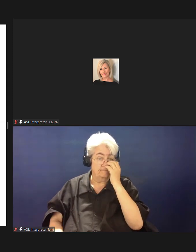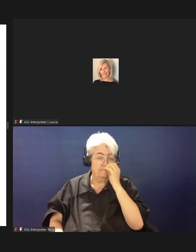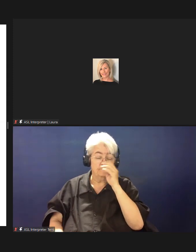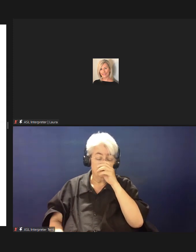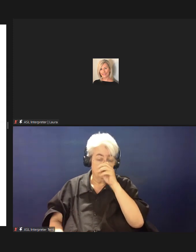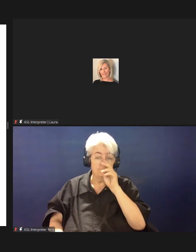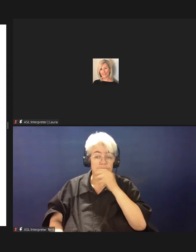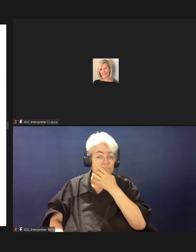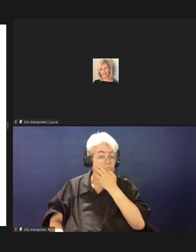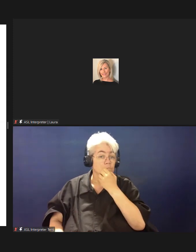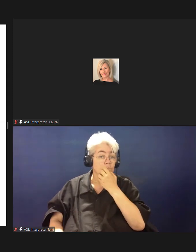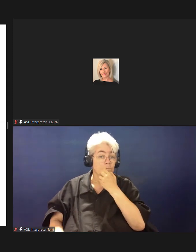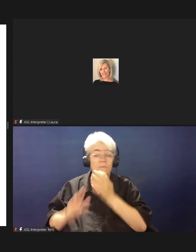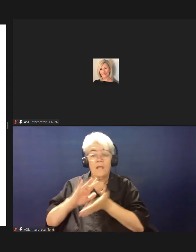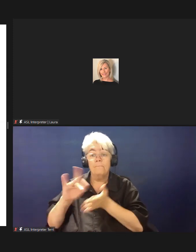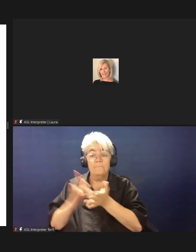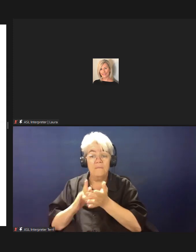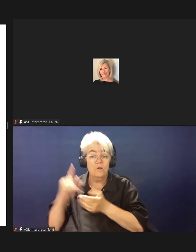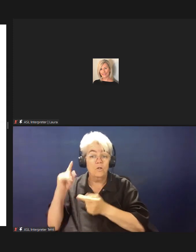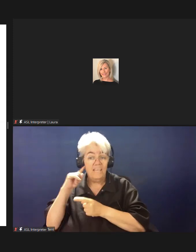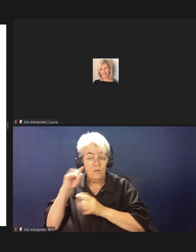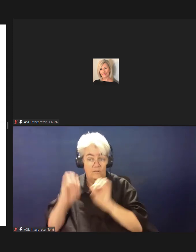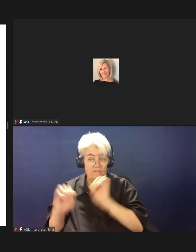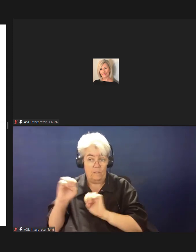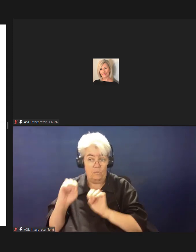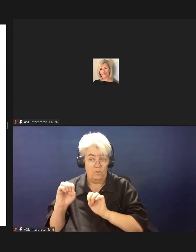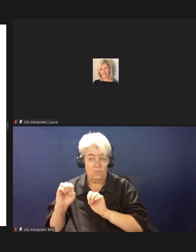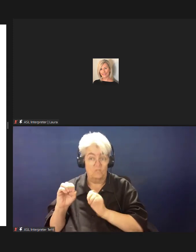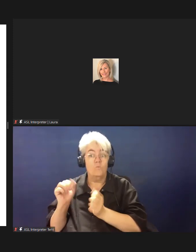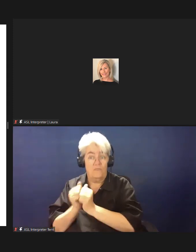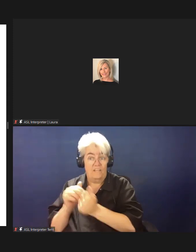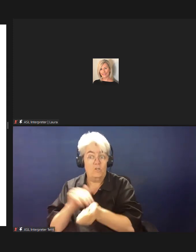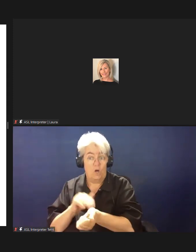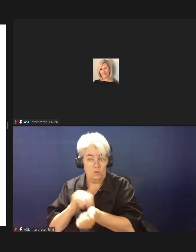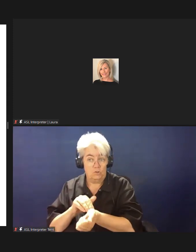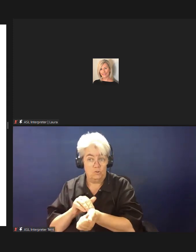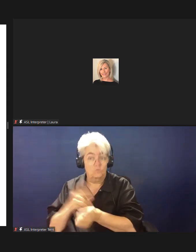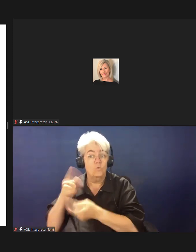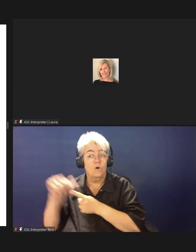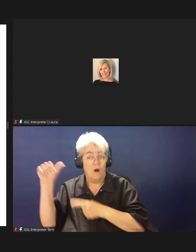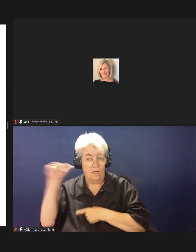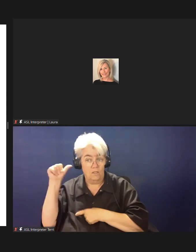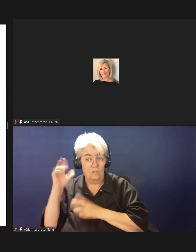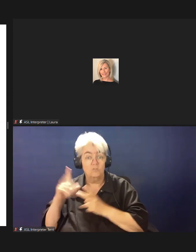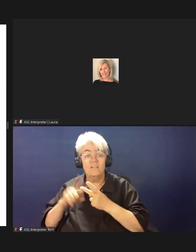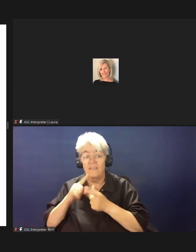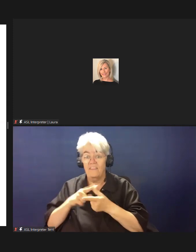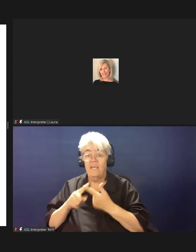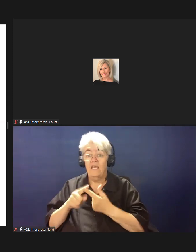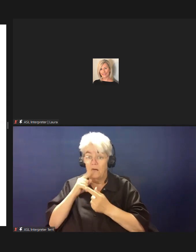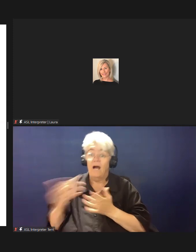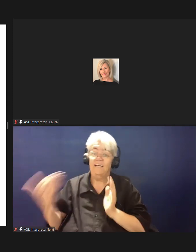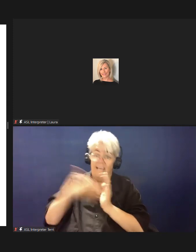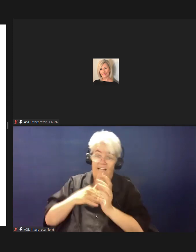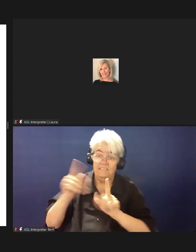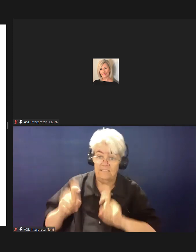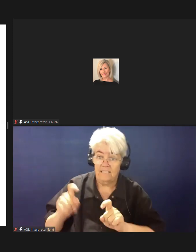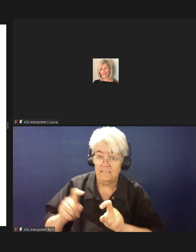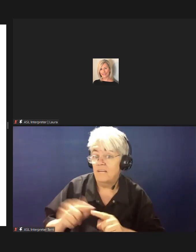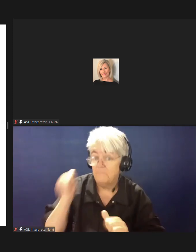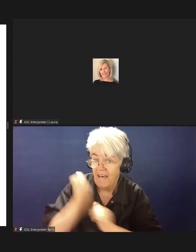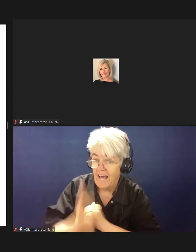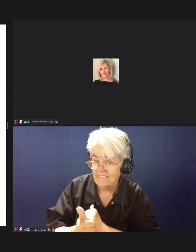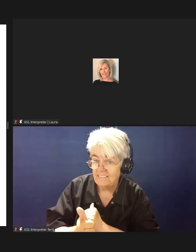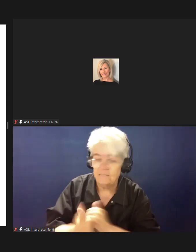And then after the middle ear evaluation, go ahead and conduct a rescreen. And then if the ear passes,